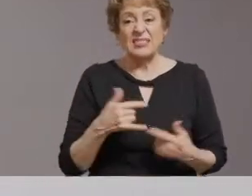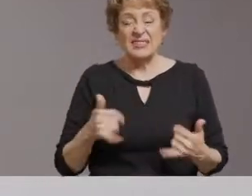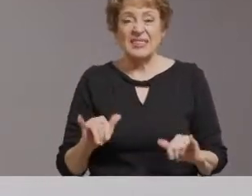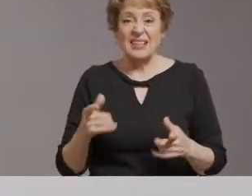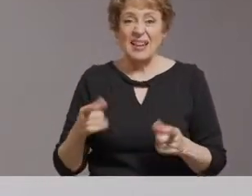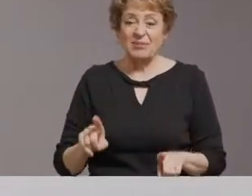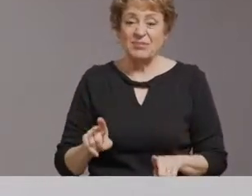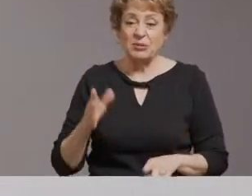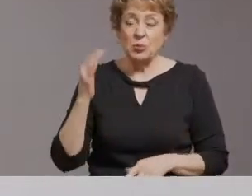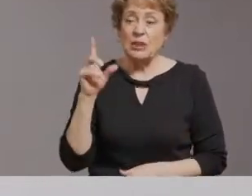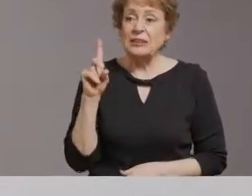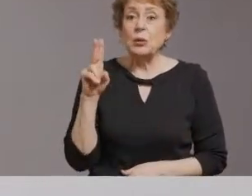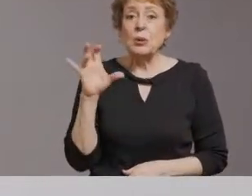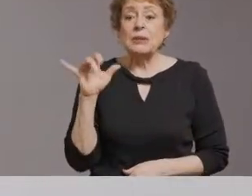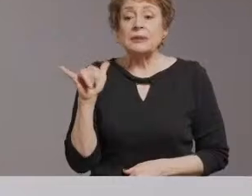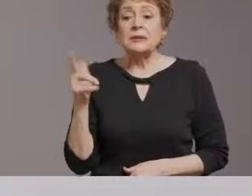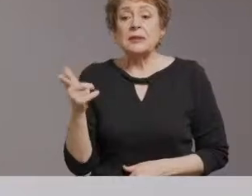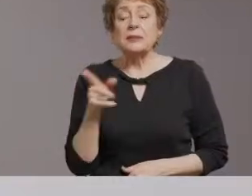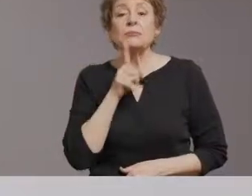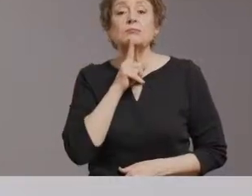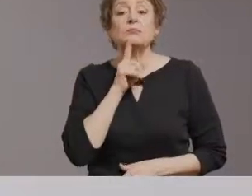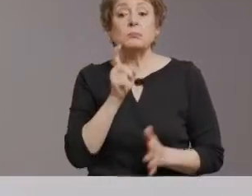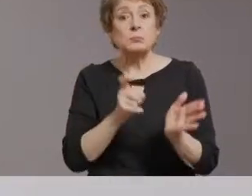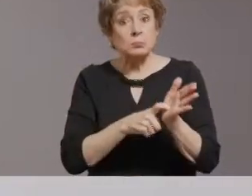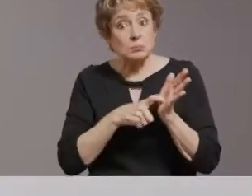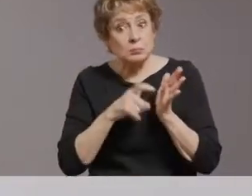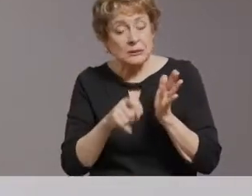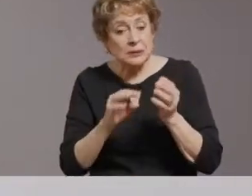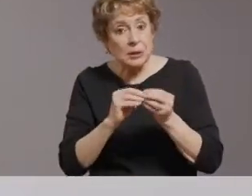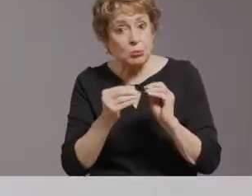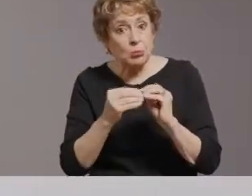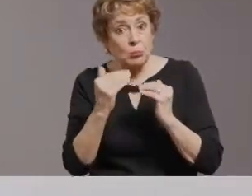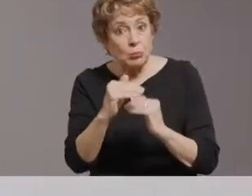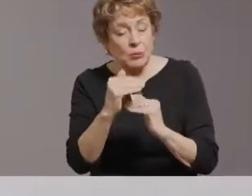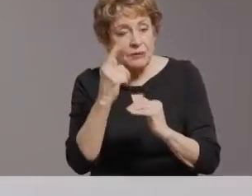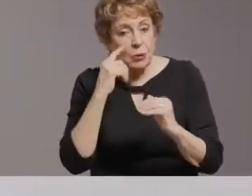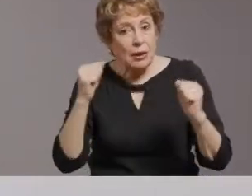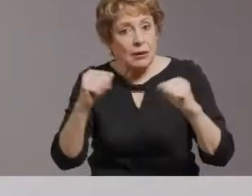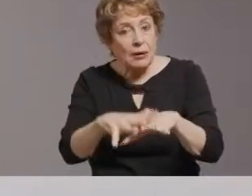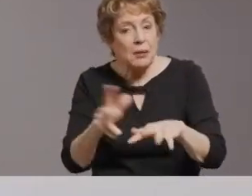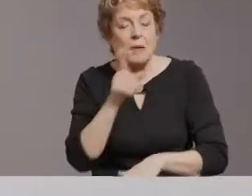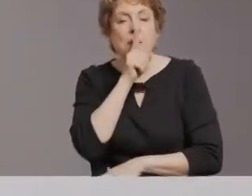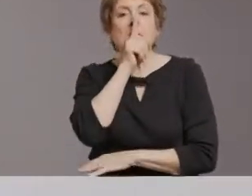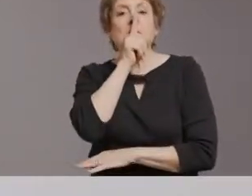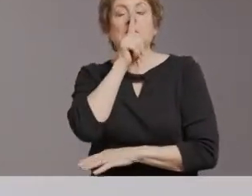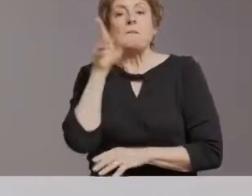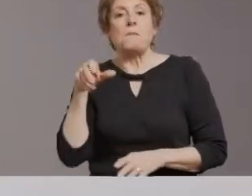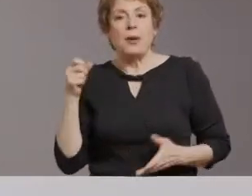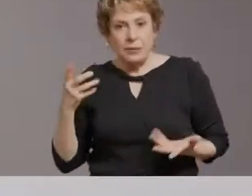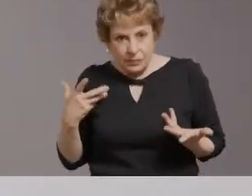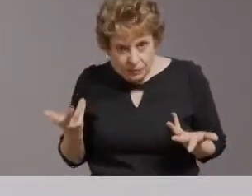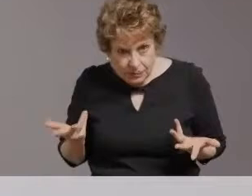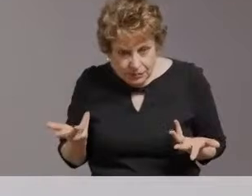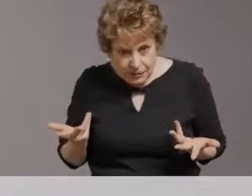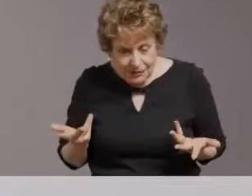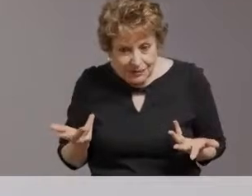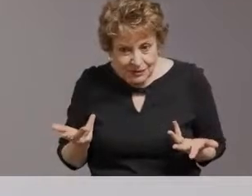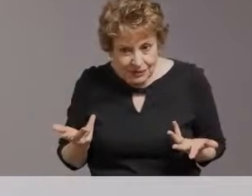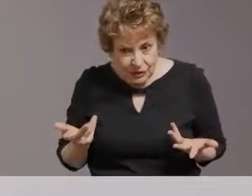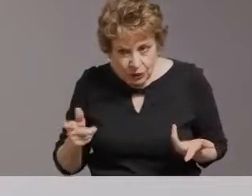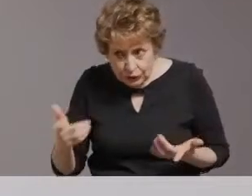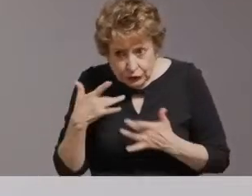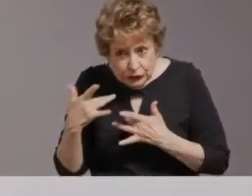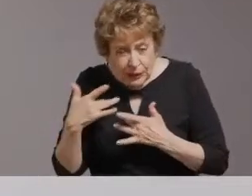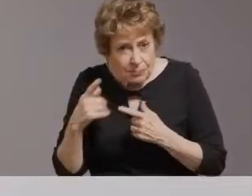limits. Is this expected? Could you put this in any sort of context for me? Does it concern you? So